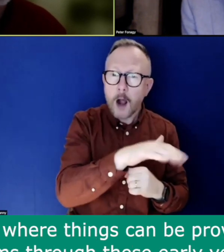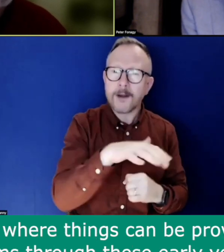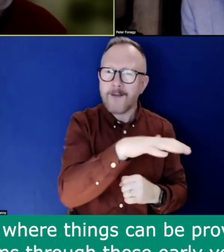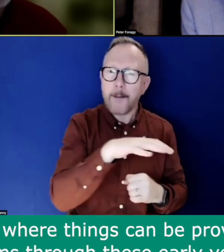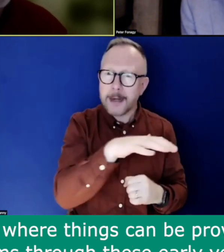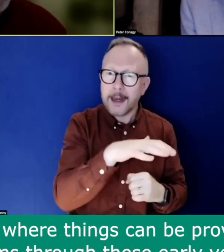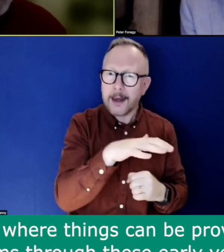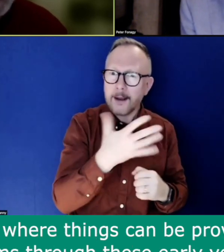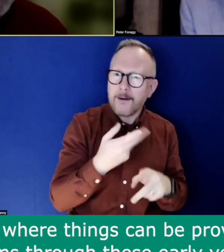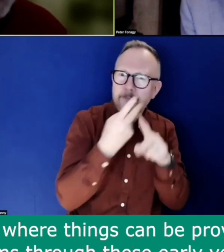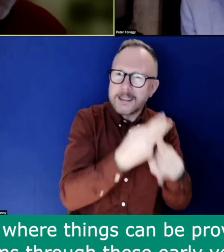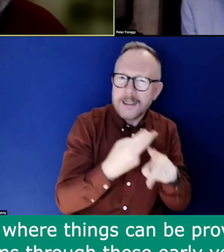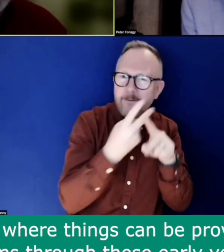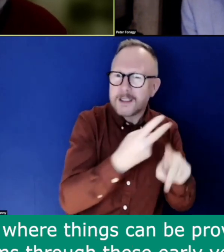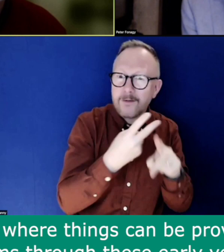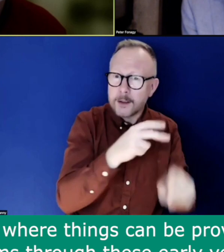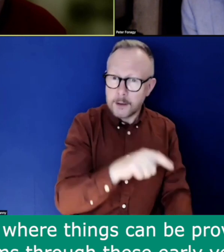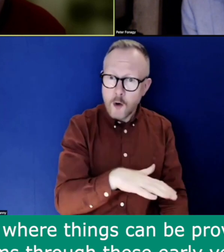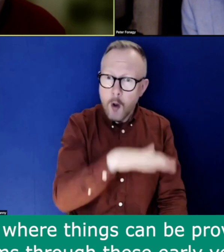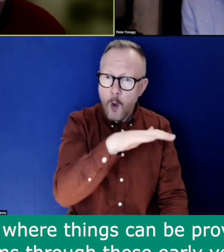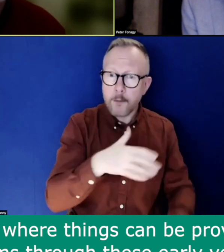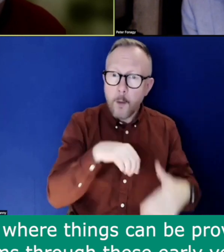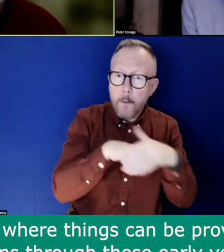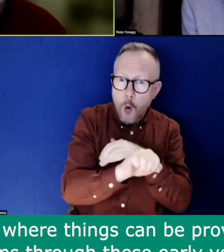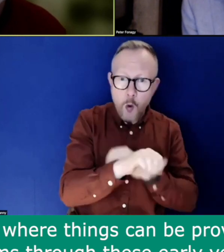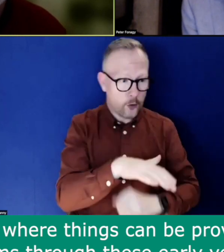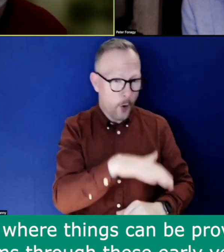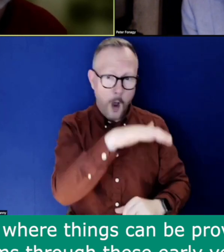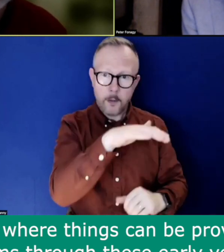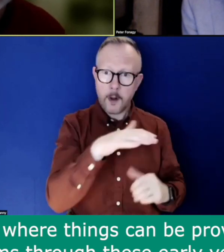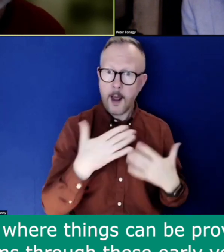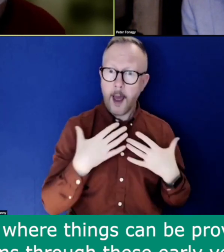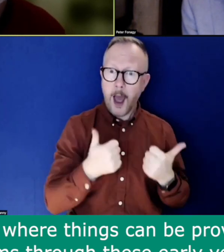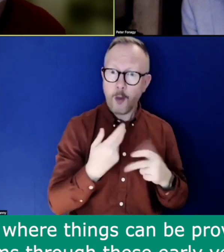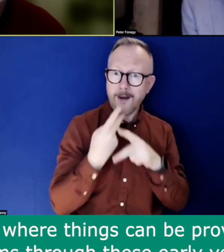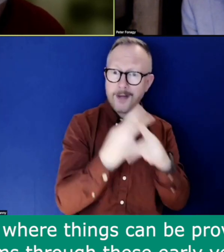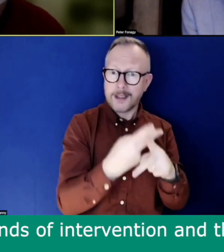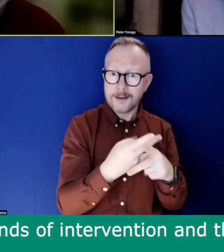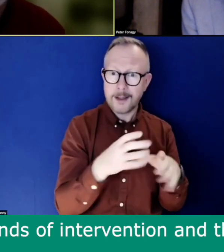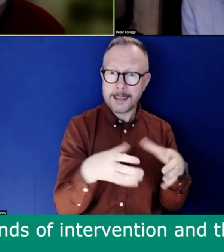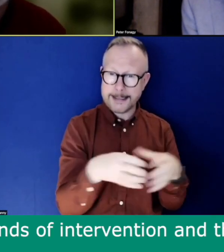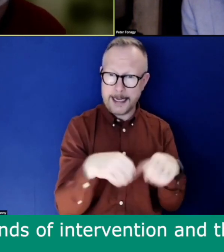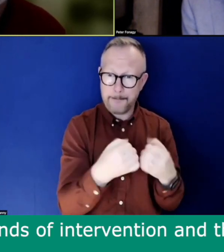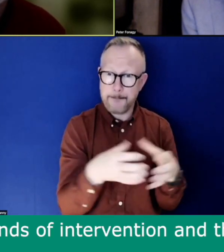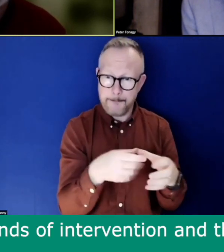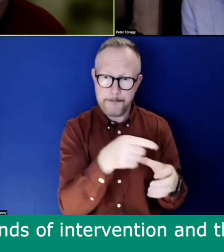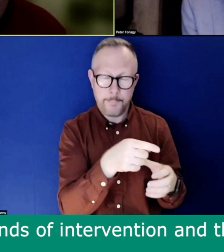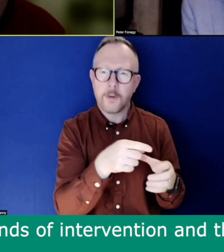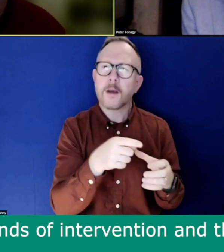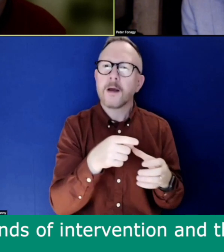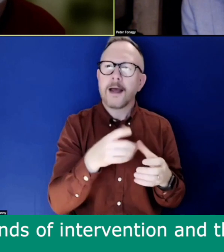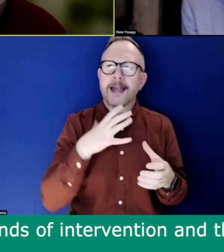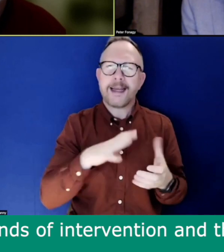life. So we have a model where things can be provided by health visitor teams through these early years, if we can get the right